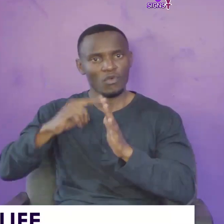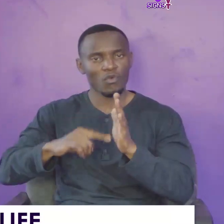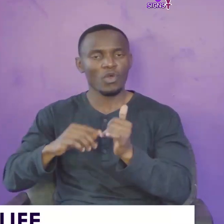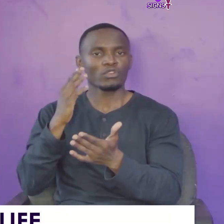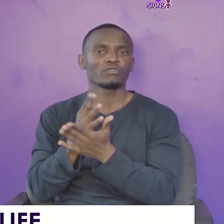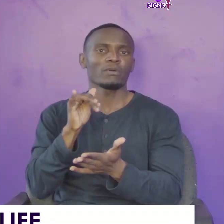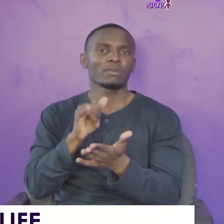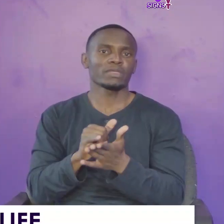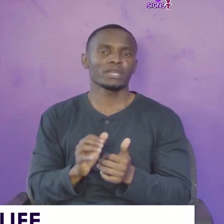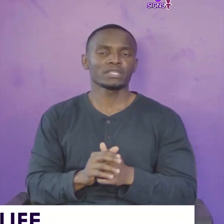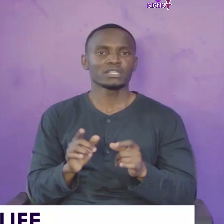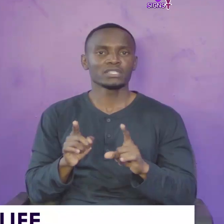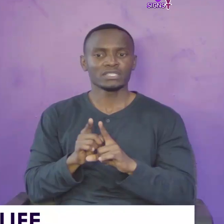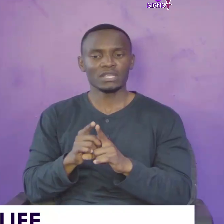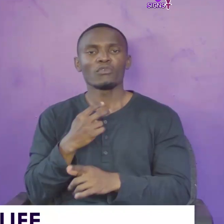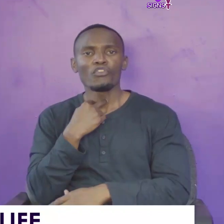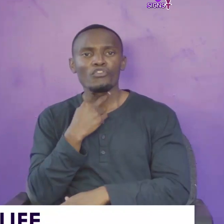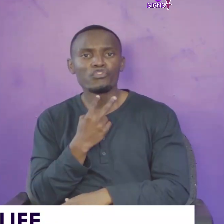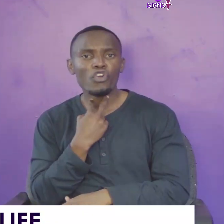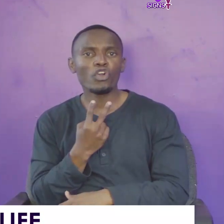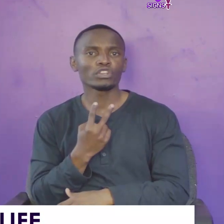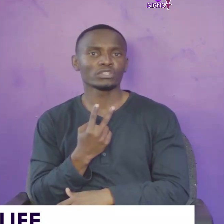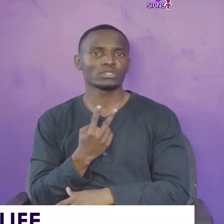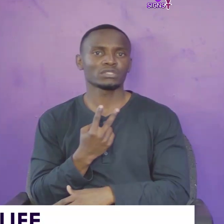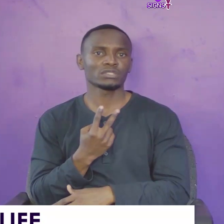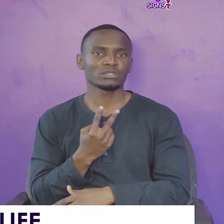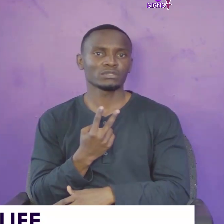yourself. Voice, like you said in